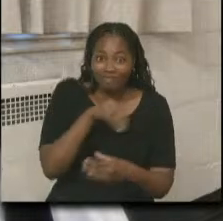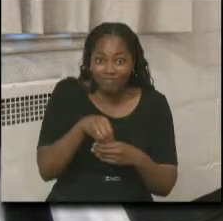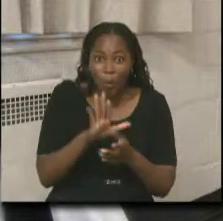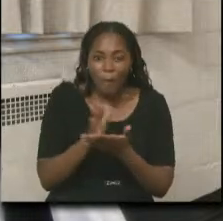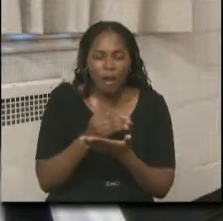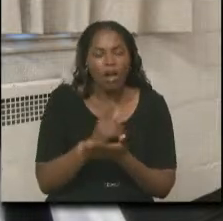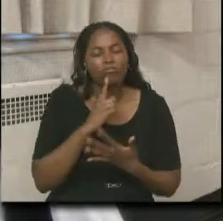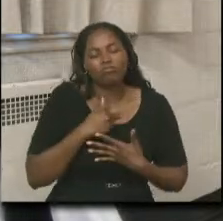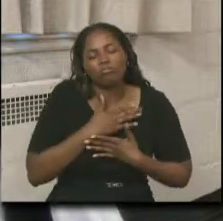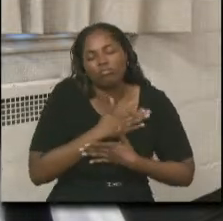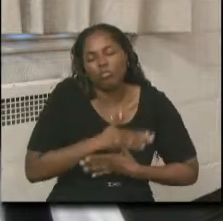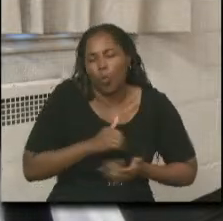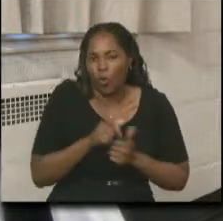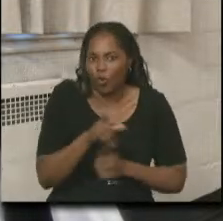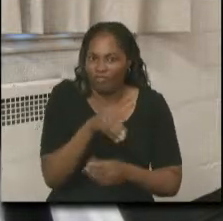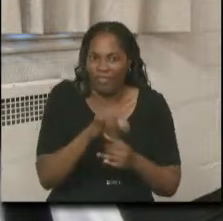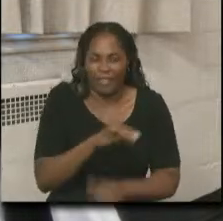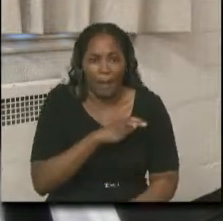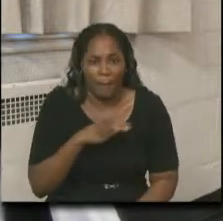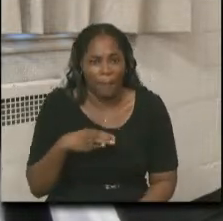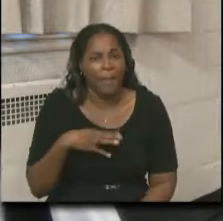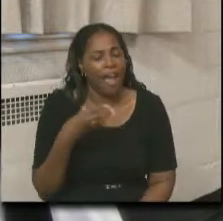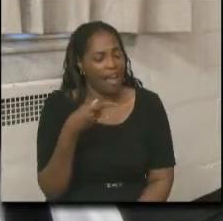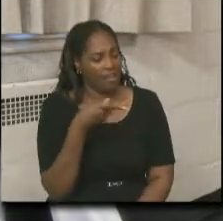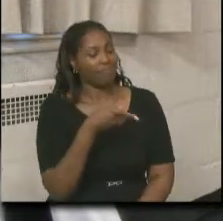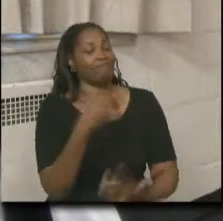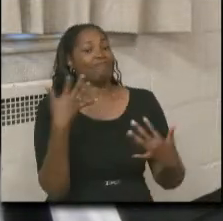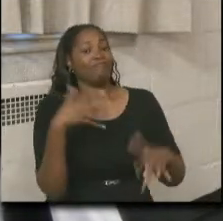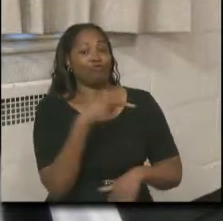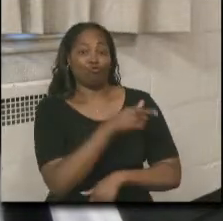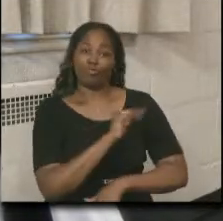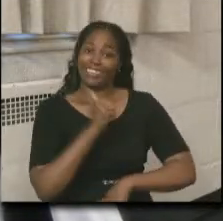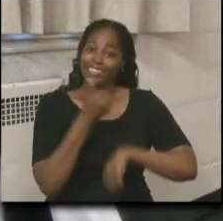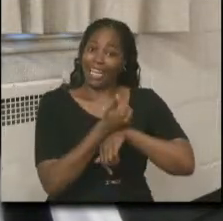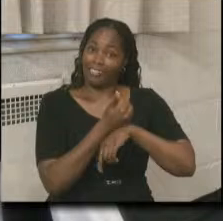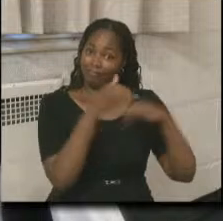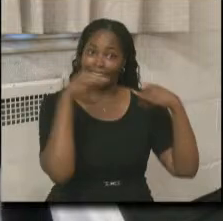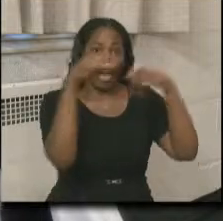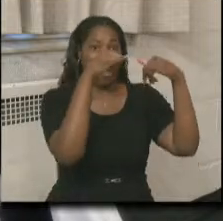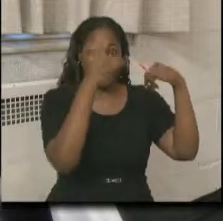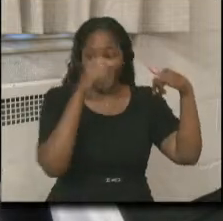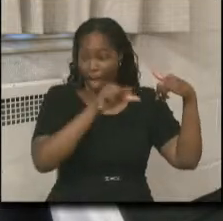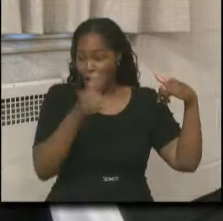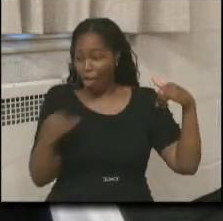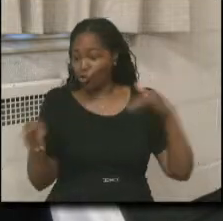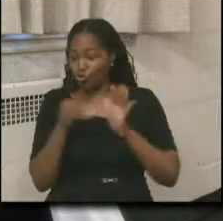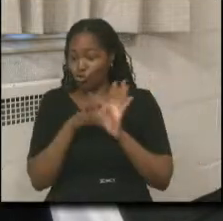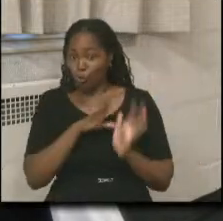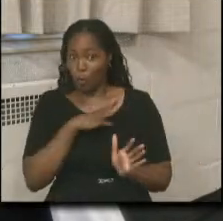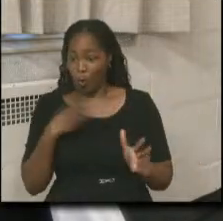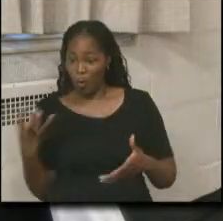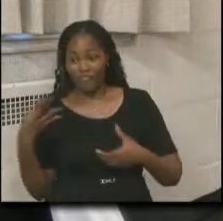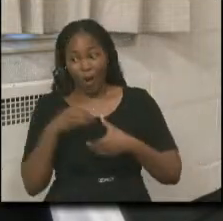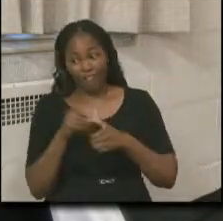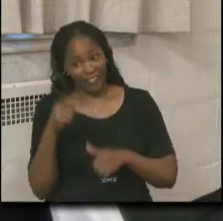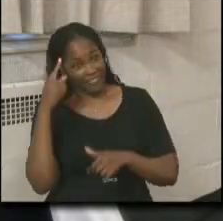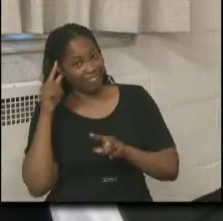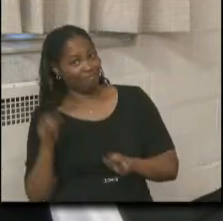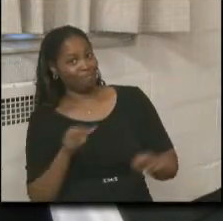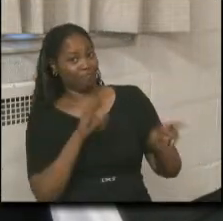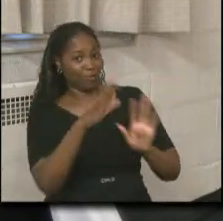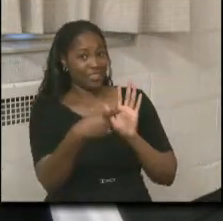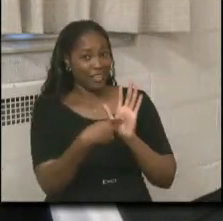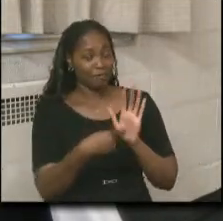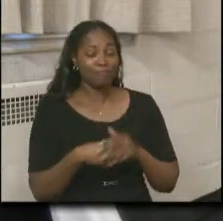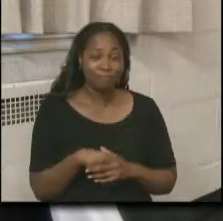and you really set the standards high for all of the student board members to follow. Jocelyn Rout, I wanted to just thank you so